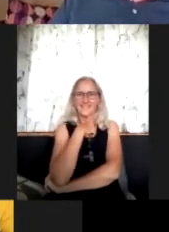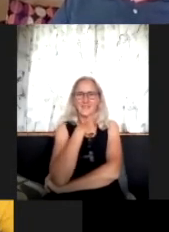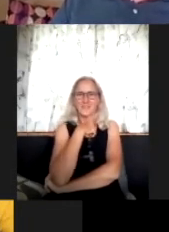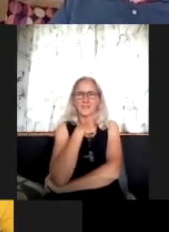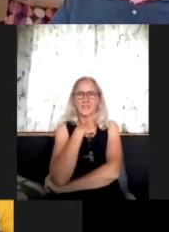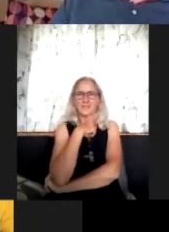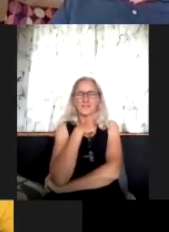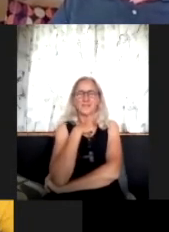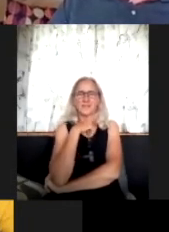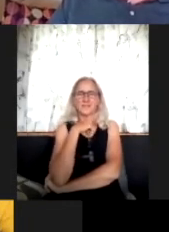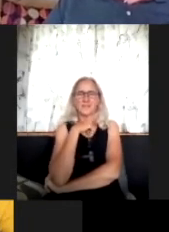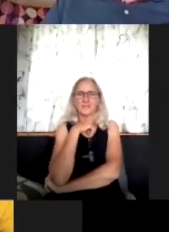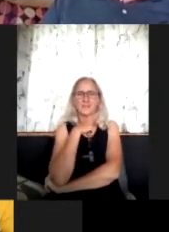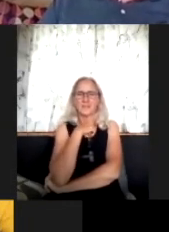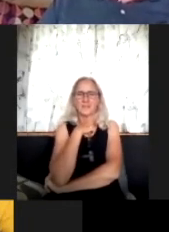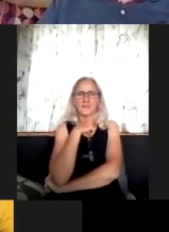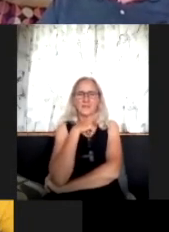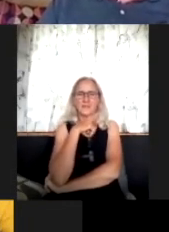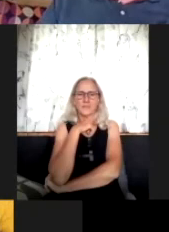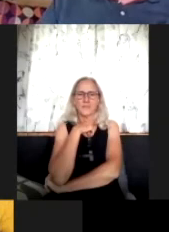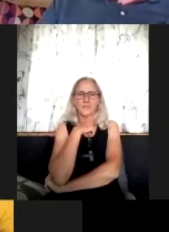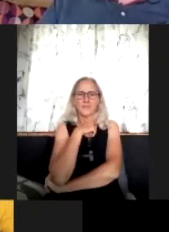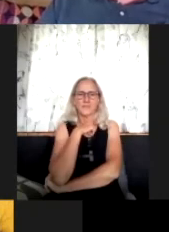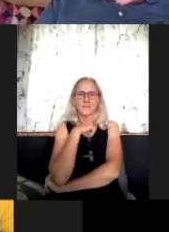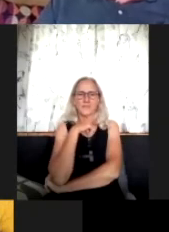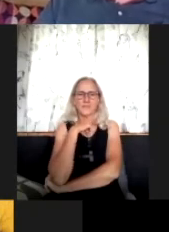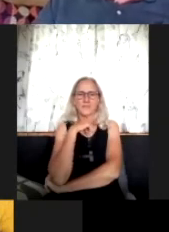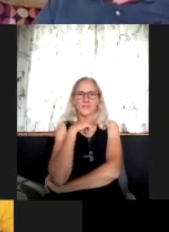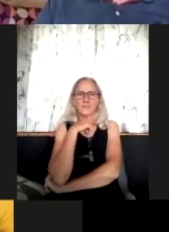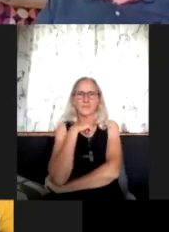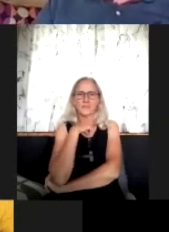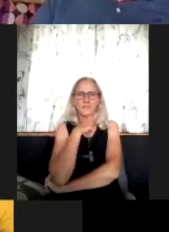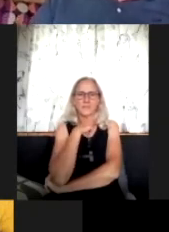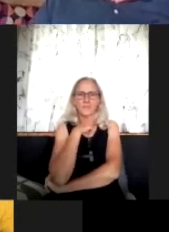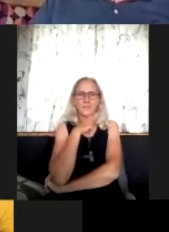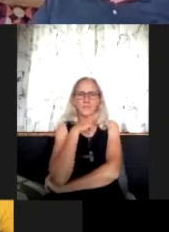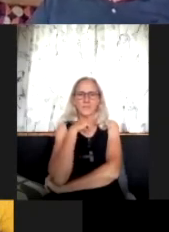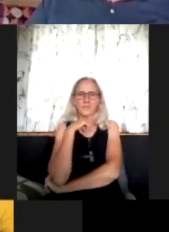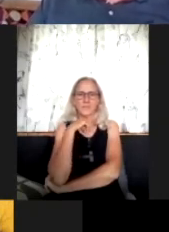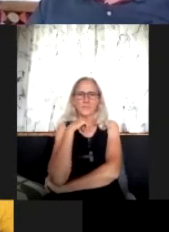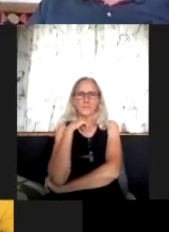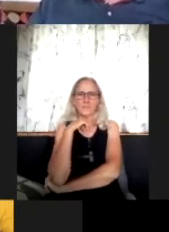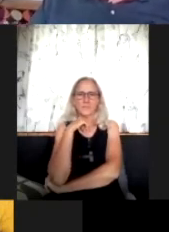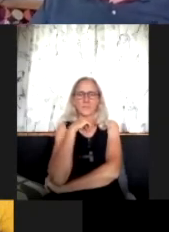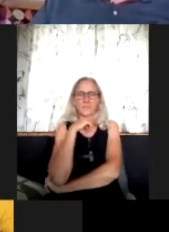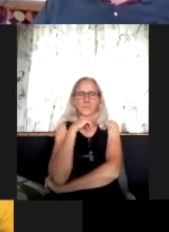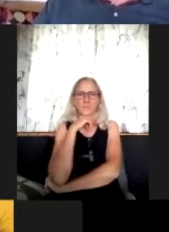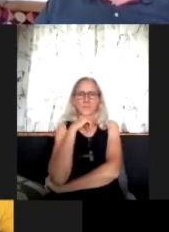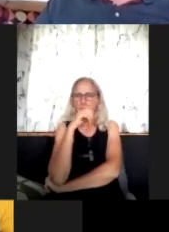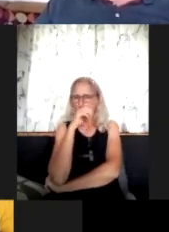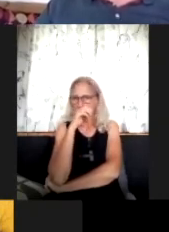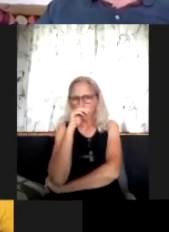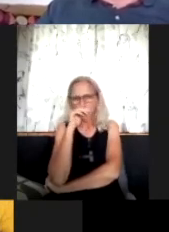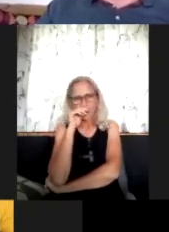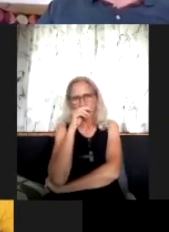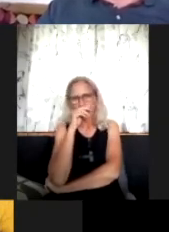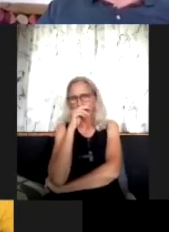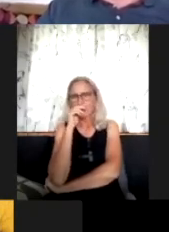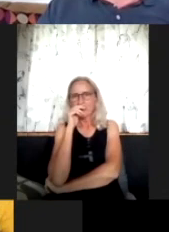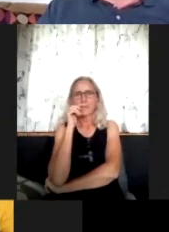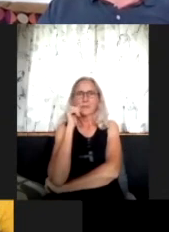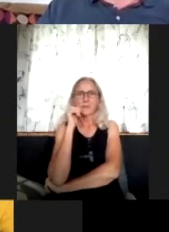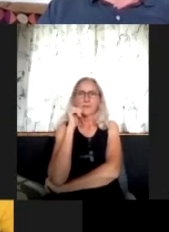will raise up more teachers who are trained to teach and open doors and kingdom